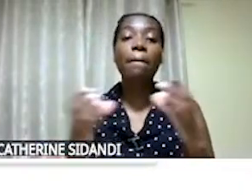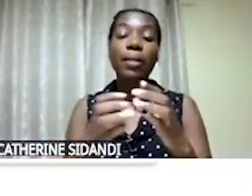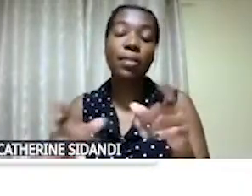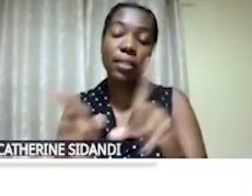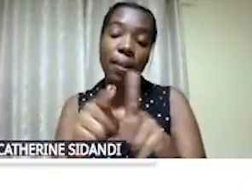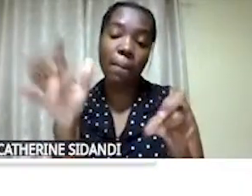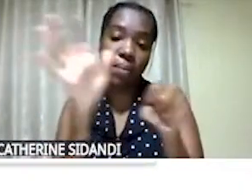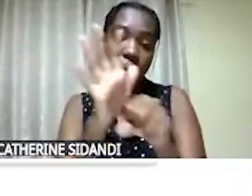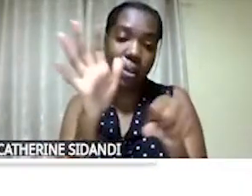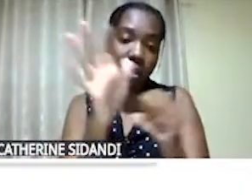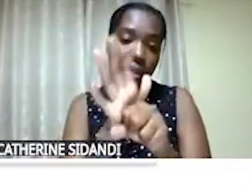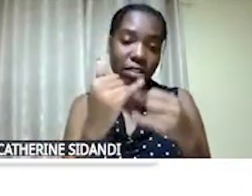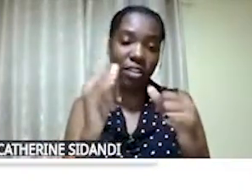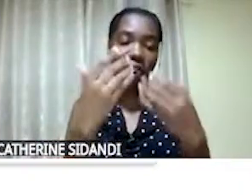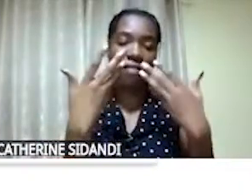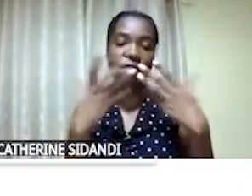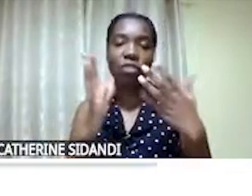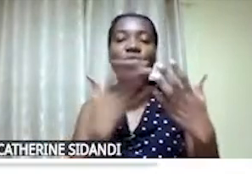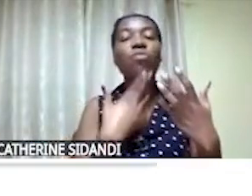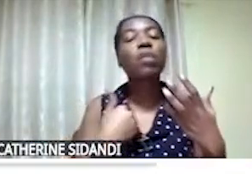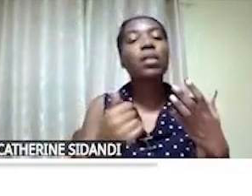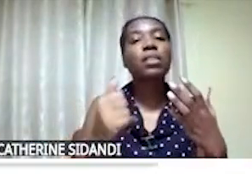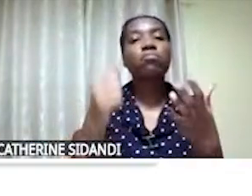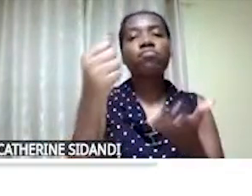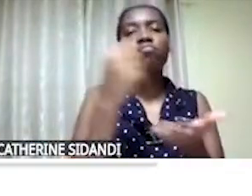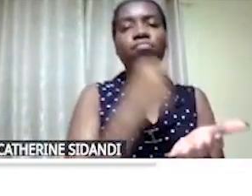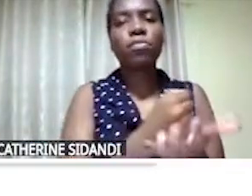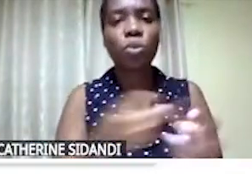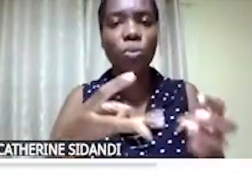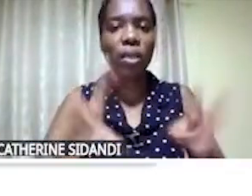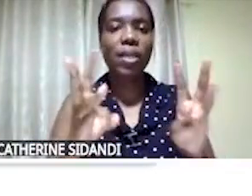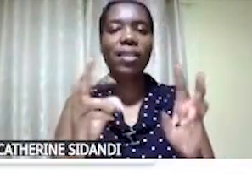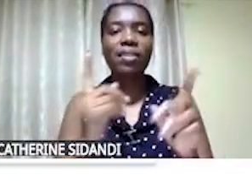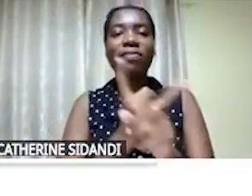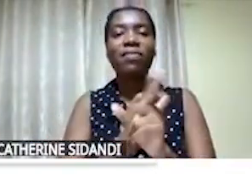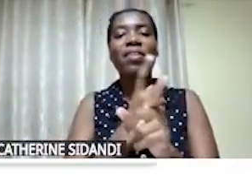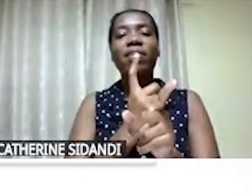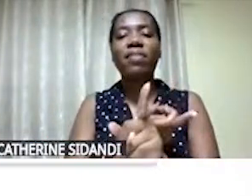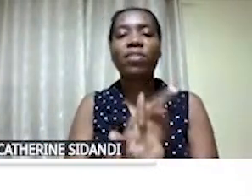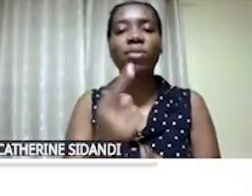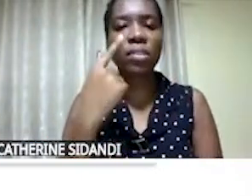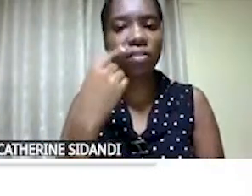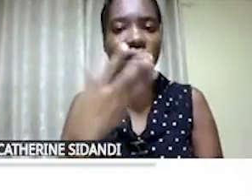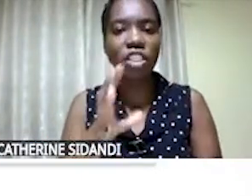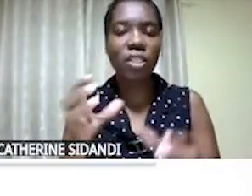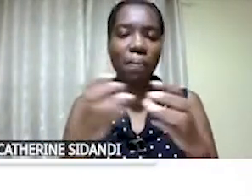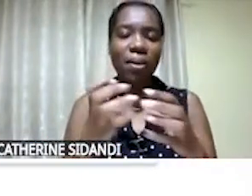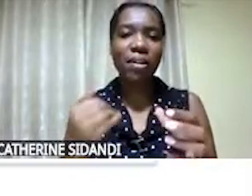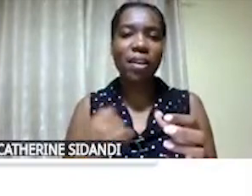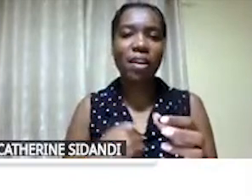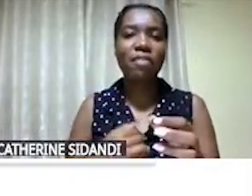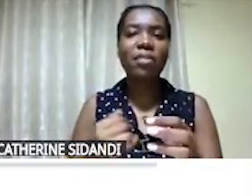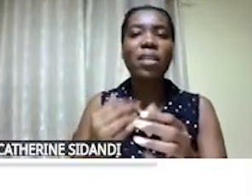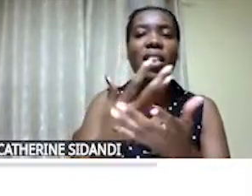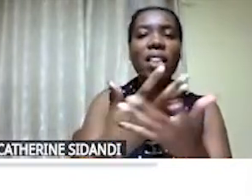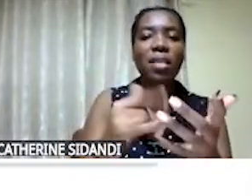to adapt different strategies. You've even seen companies who have similar products, just branded